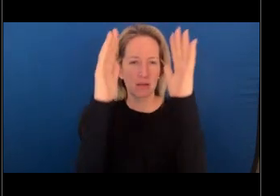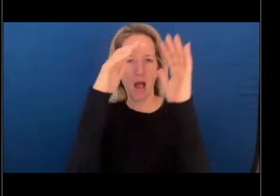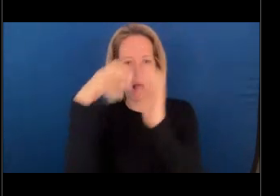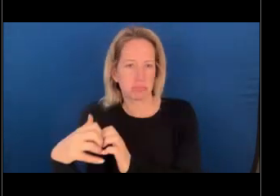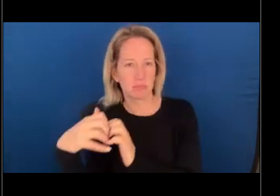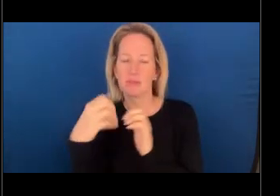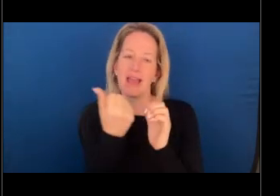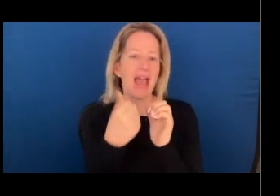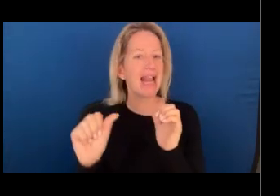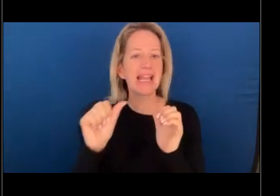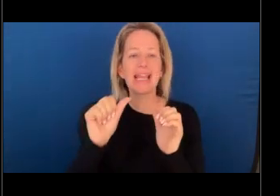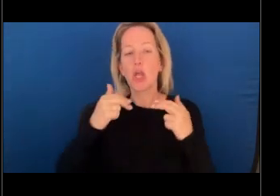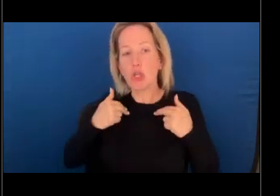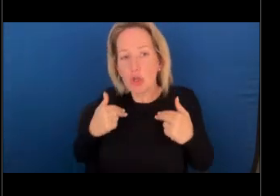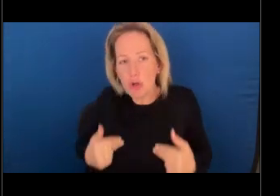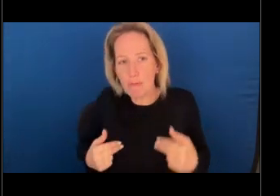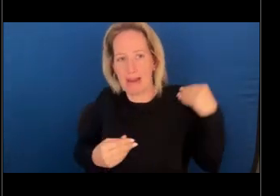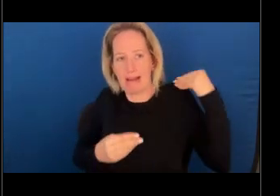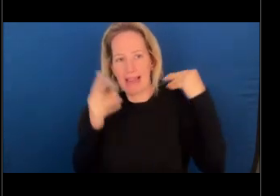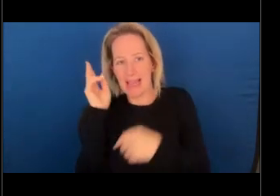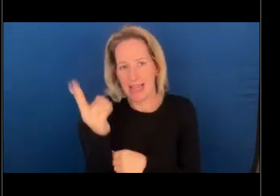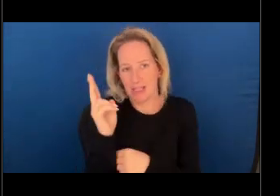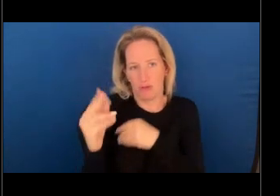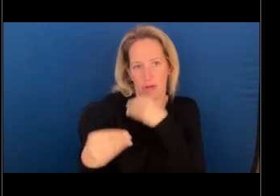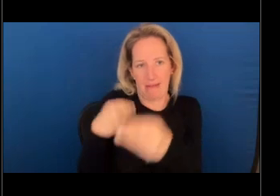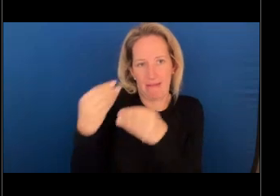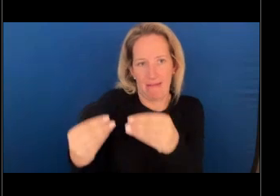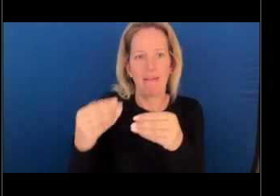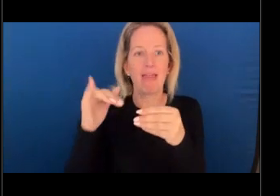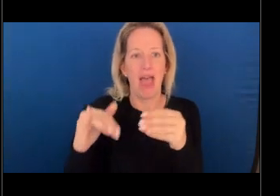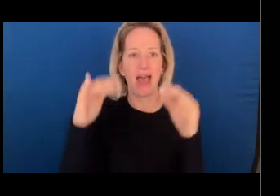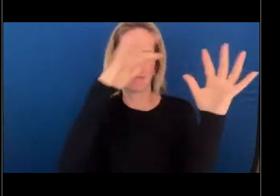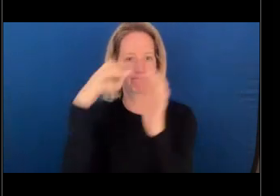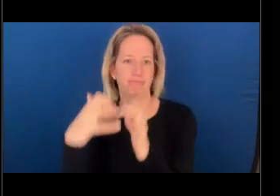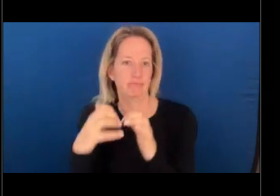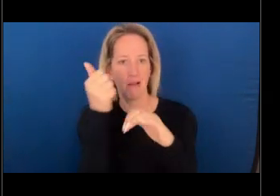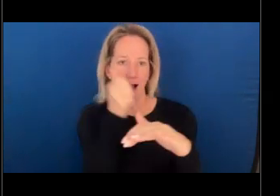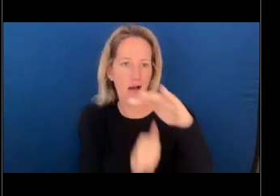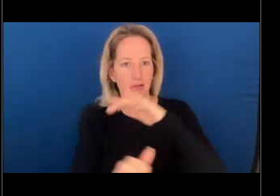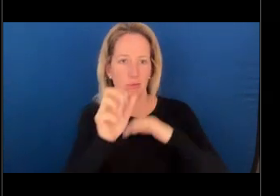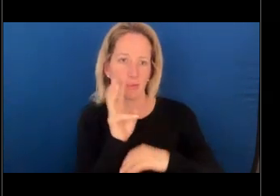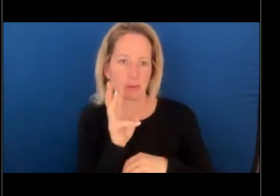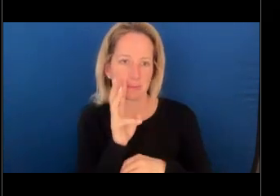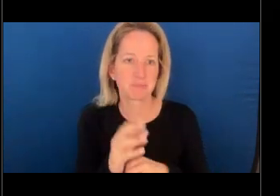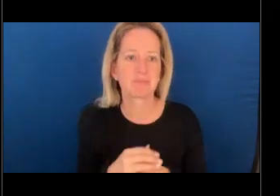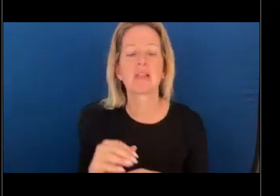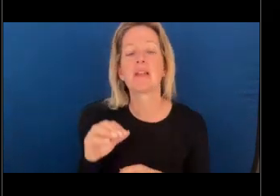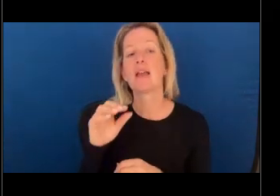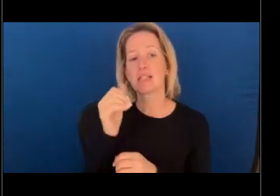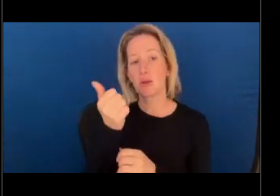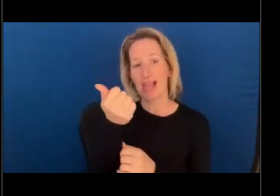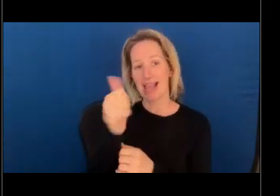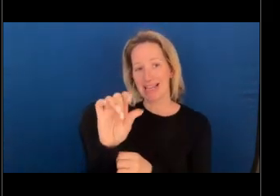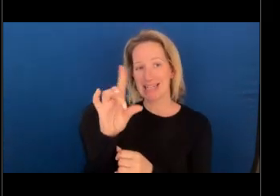sea. So we were looking at 3 shipwrecks, the steamship Portland, which sank in